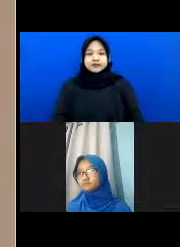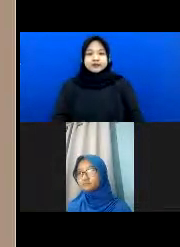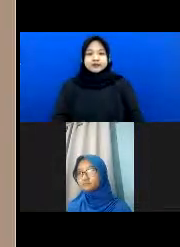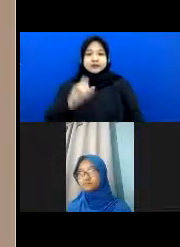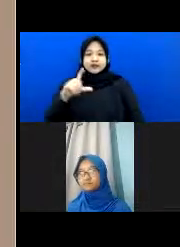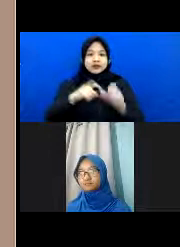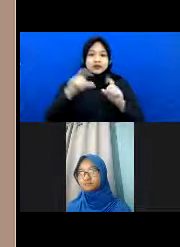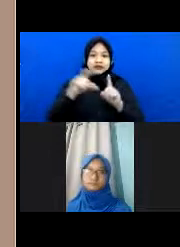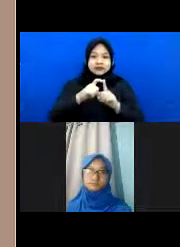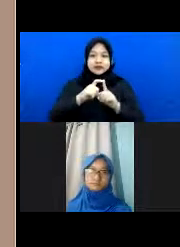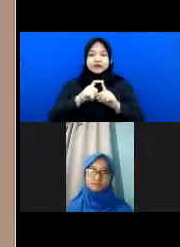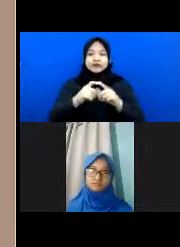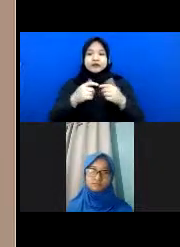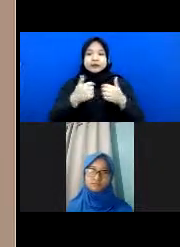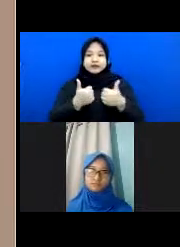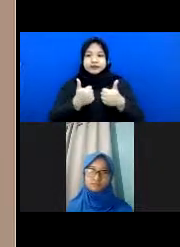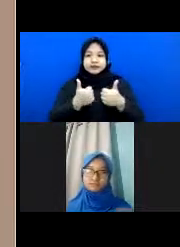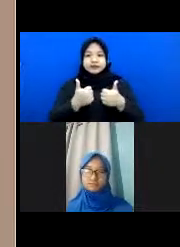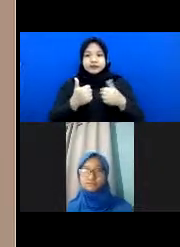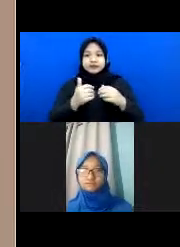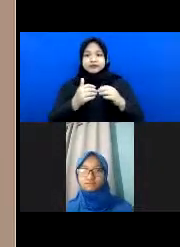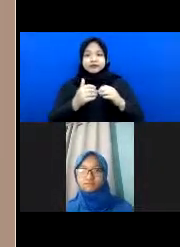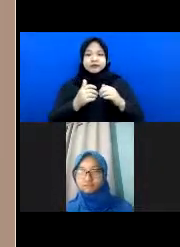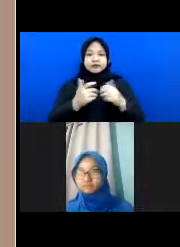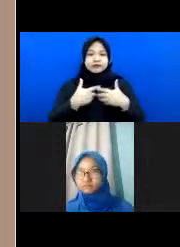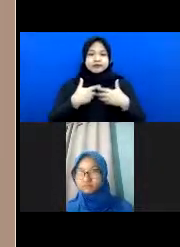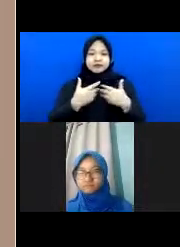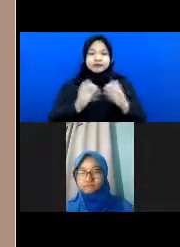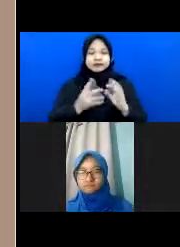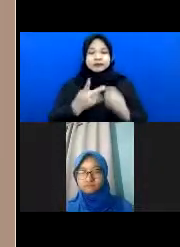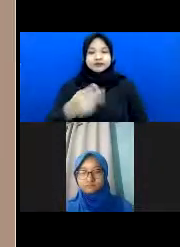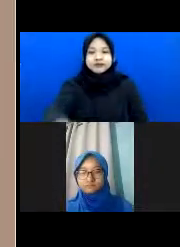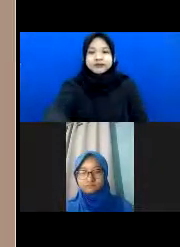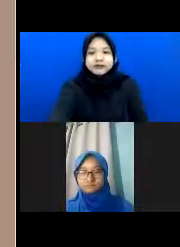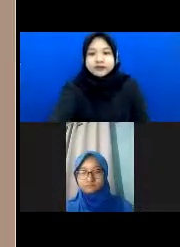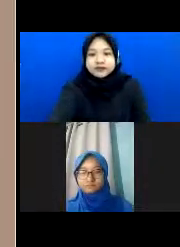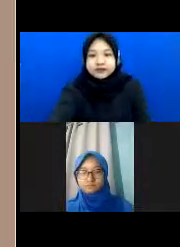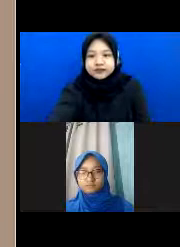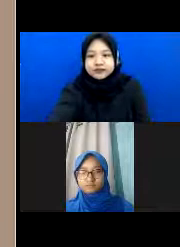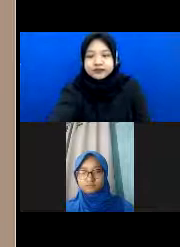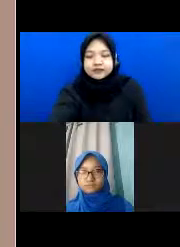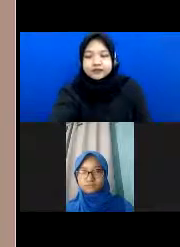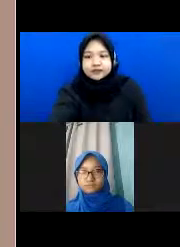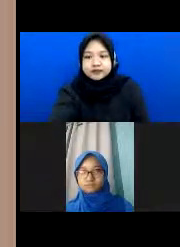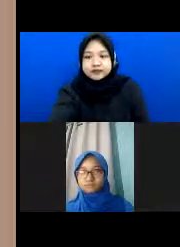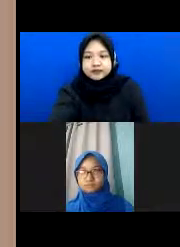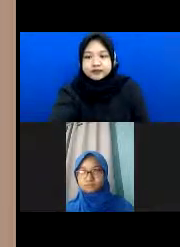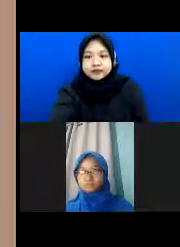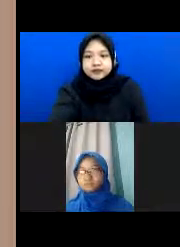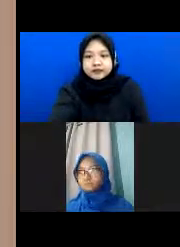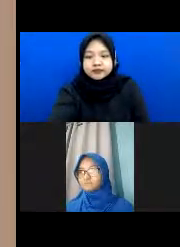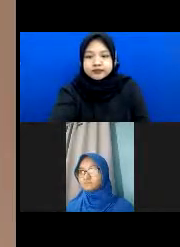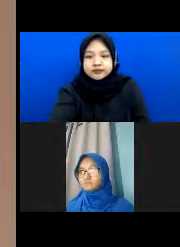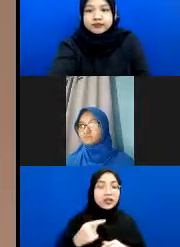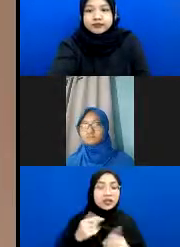CLSD summer course is really insightful and give me a lot of new perspective about disability around the world. Thank you